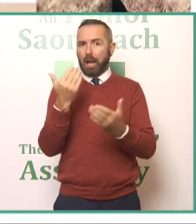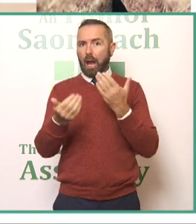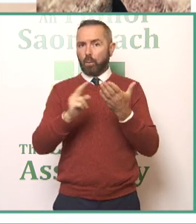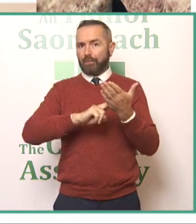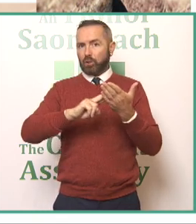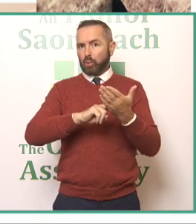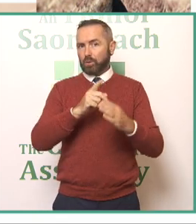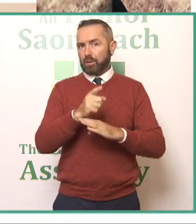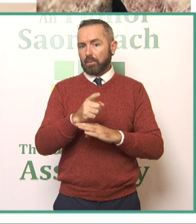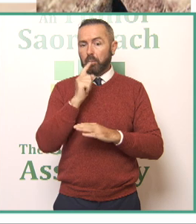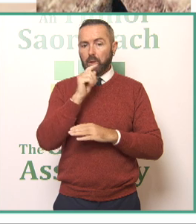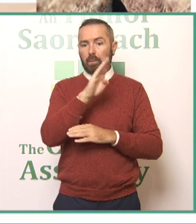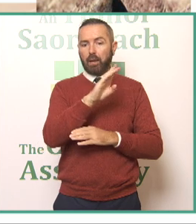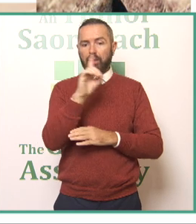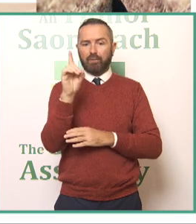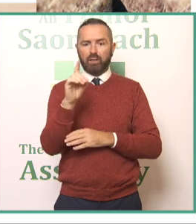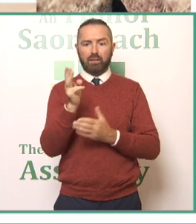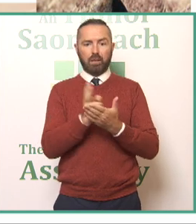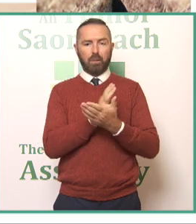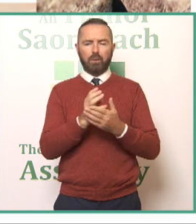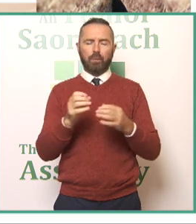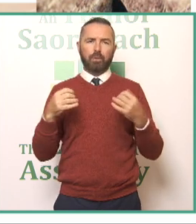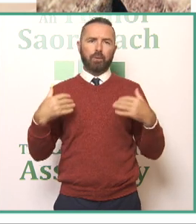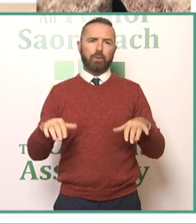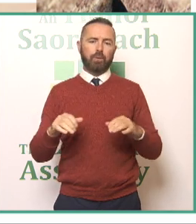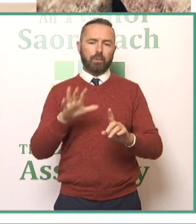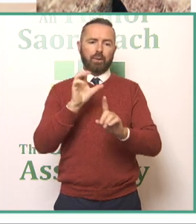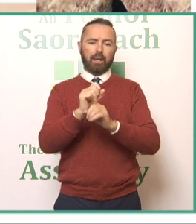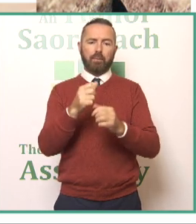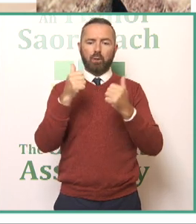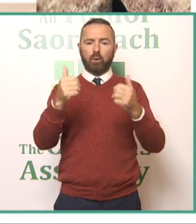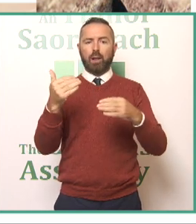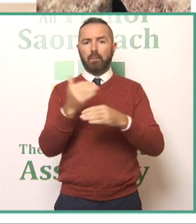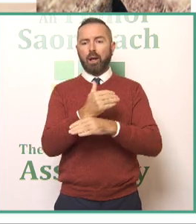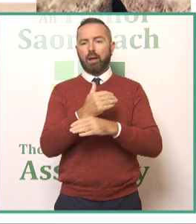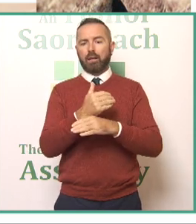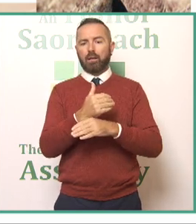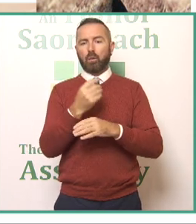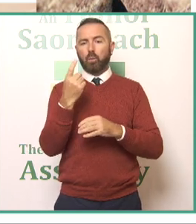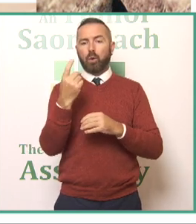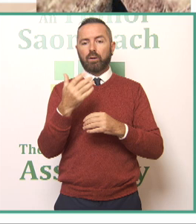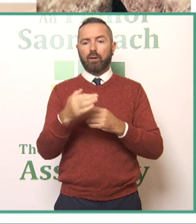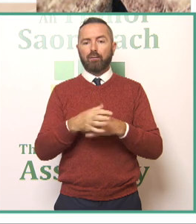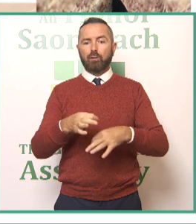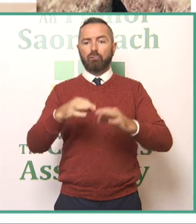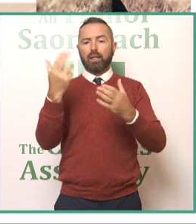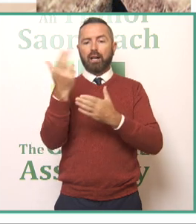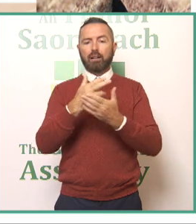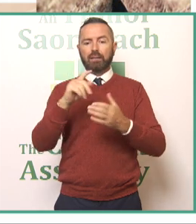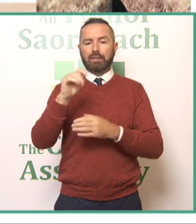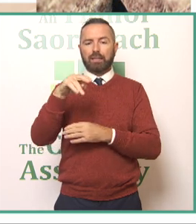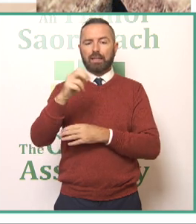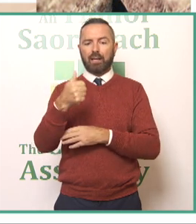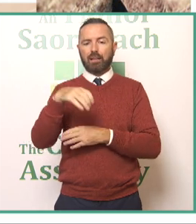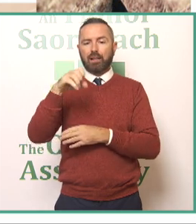the biodiversity component is quite splendid and captured quite well by one of our great artists, Tina Claffey, who's